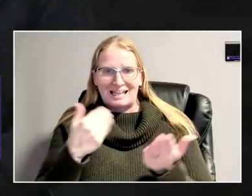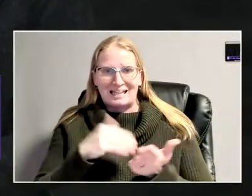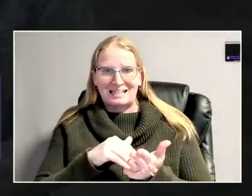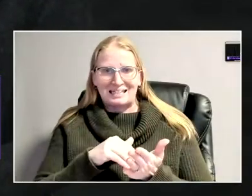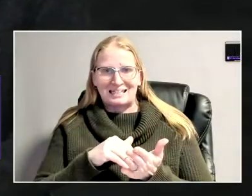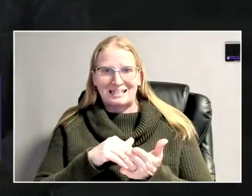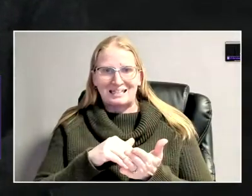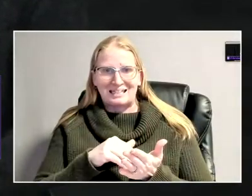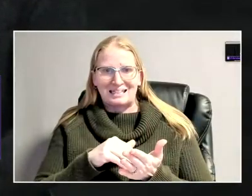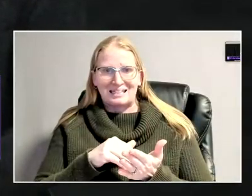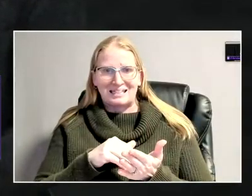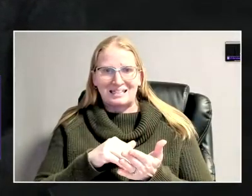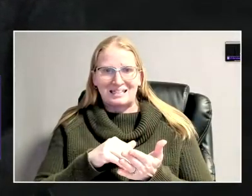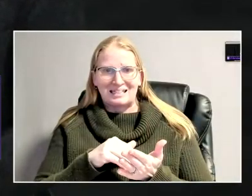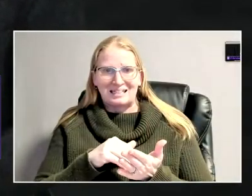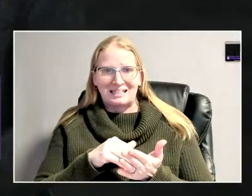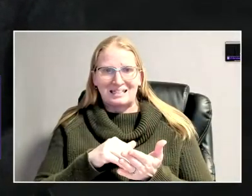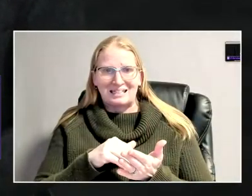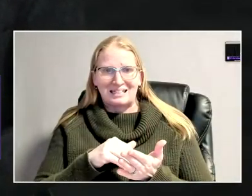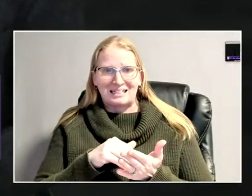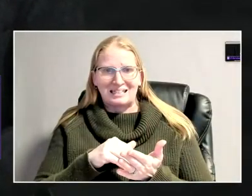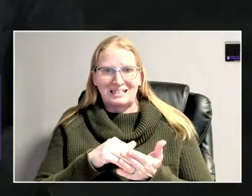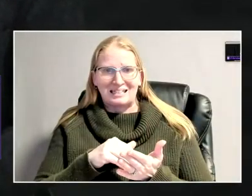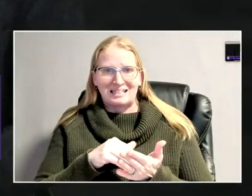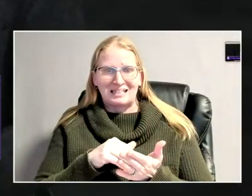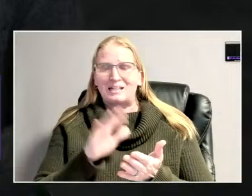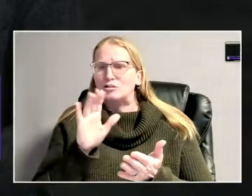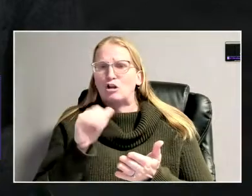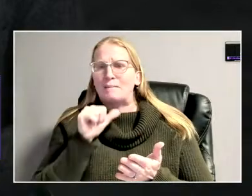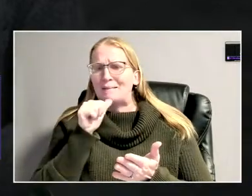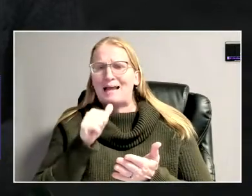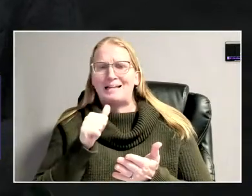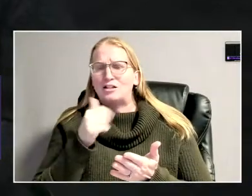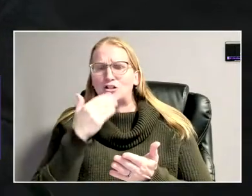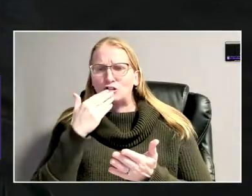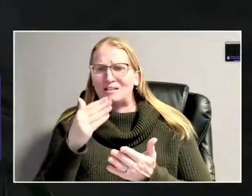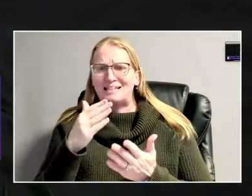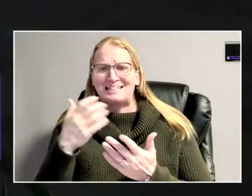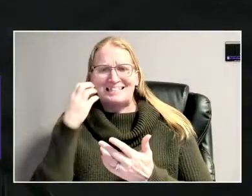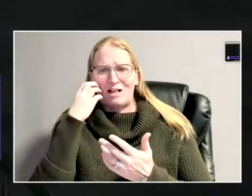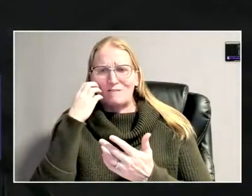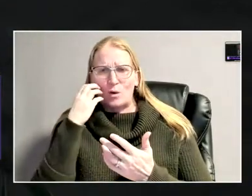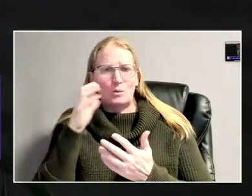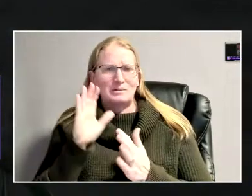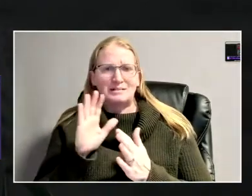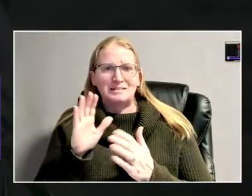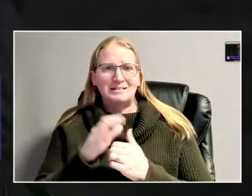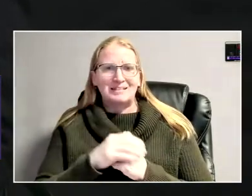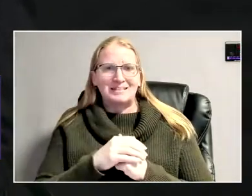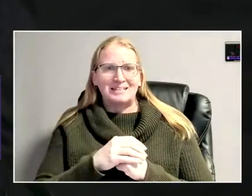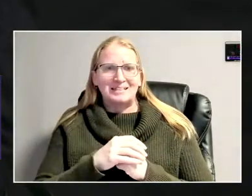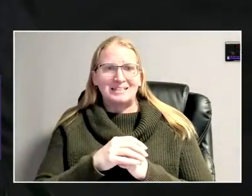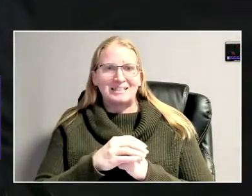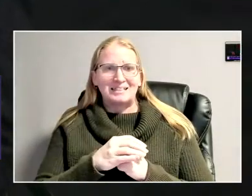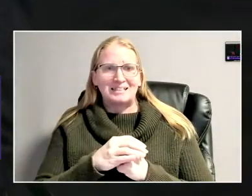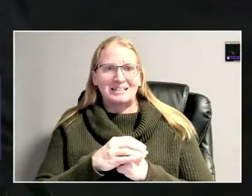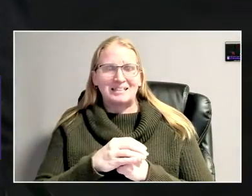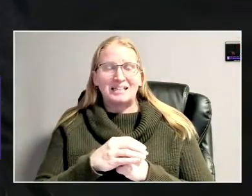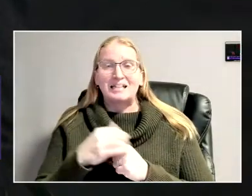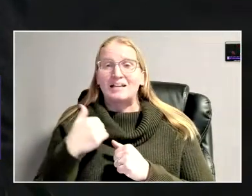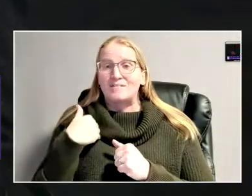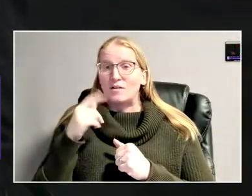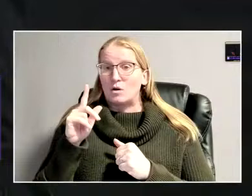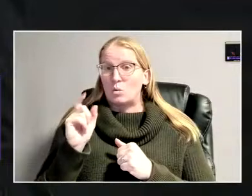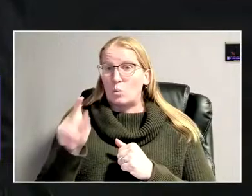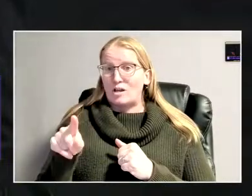human I'm sorry I'm not a cell phone kind of guy I have a question for the